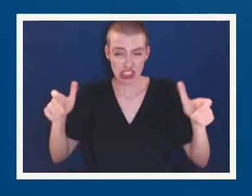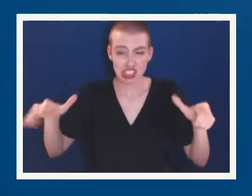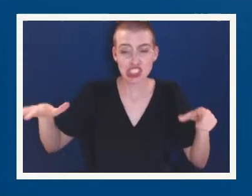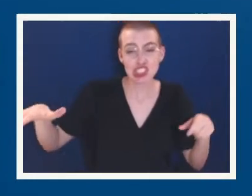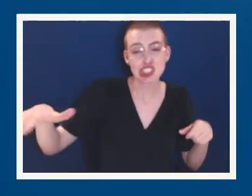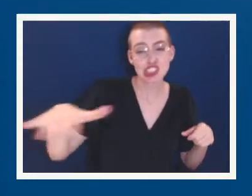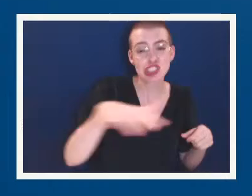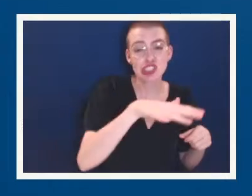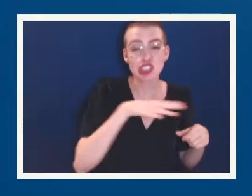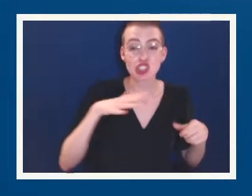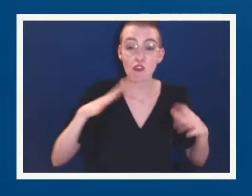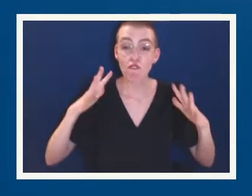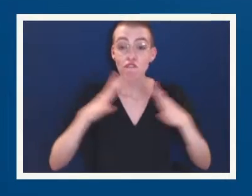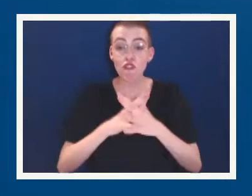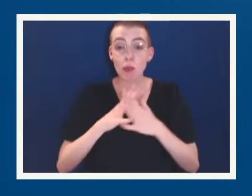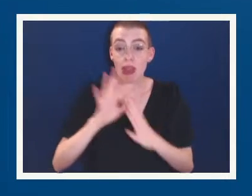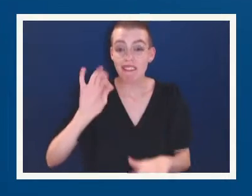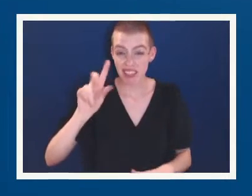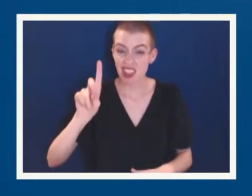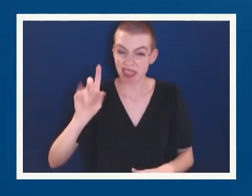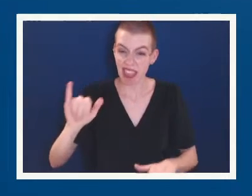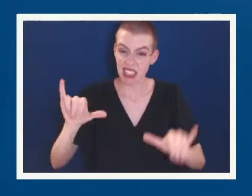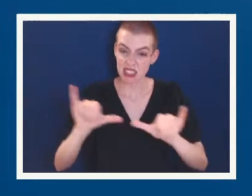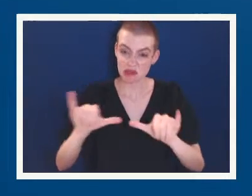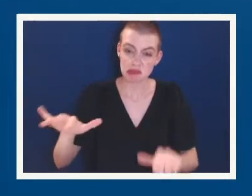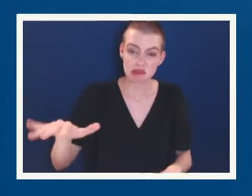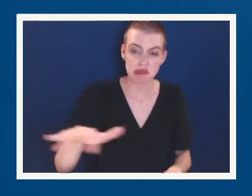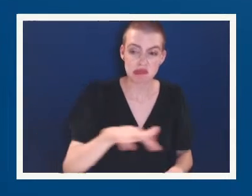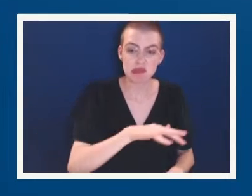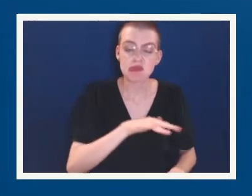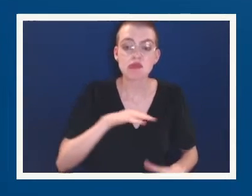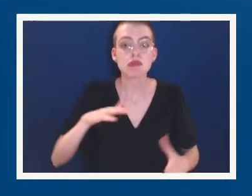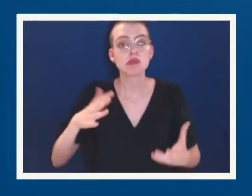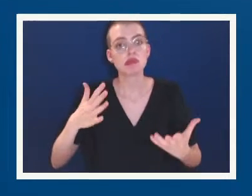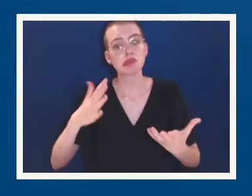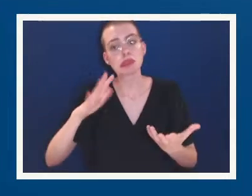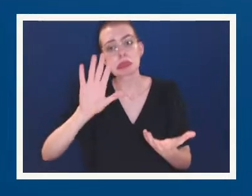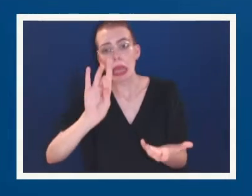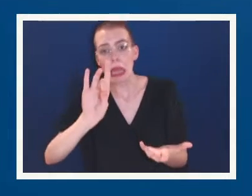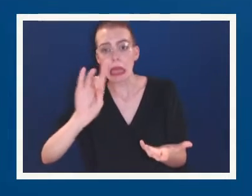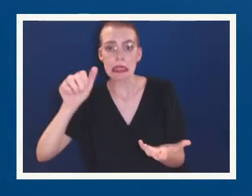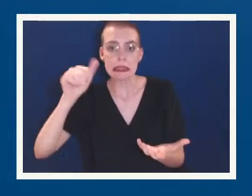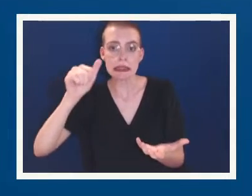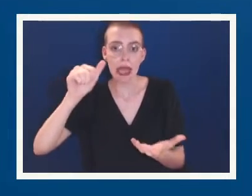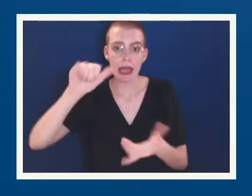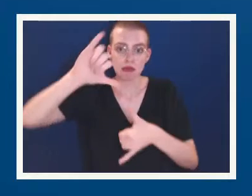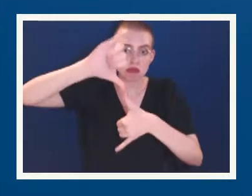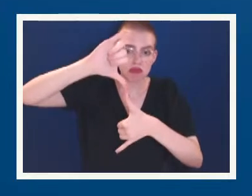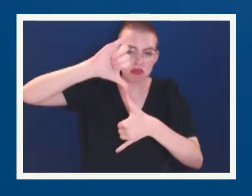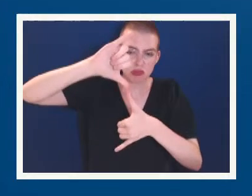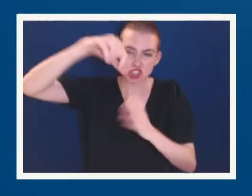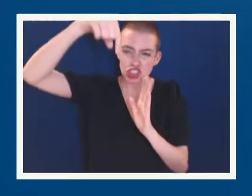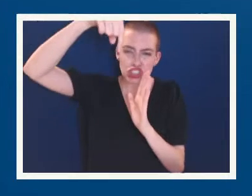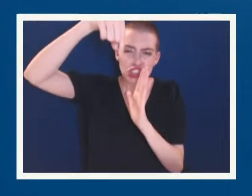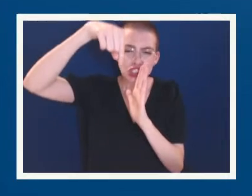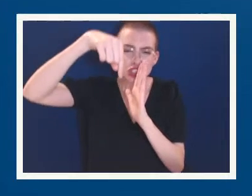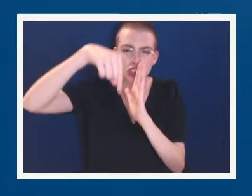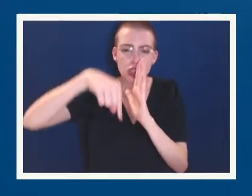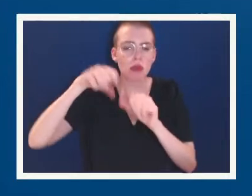feet. There's everything in them from jet fuel and just everything is burned in